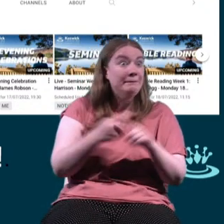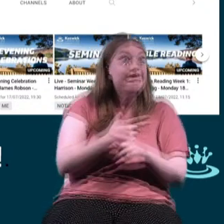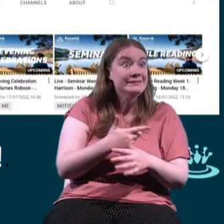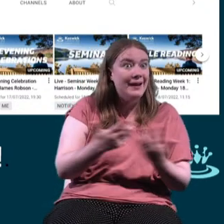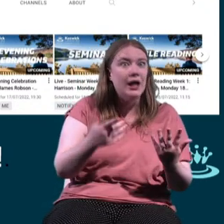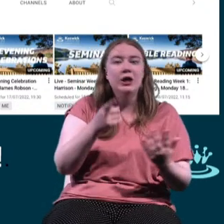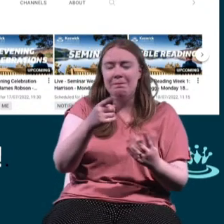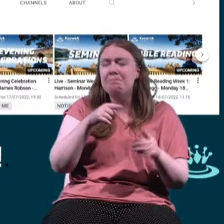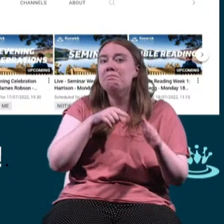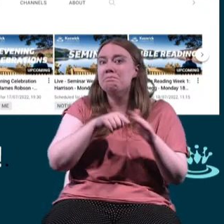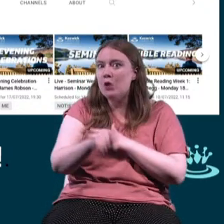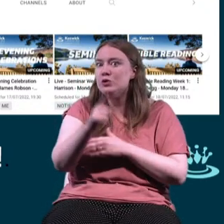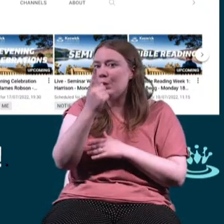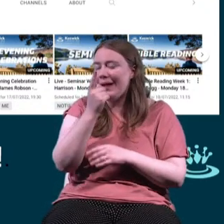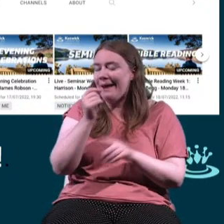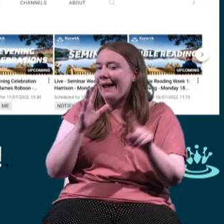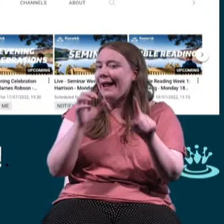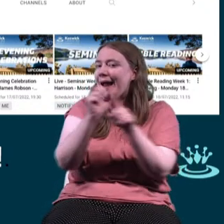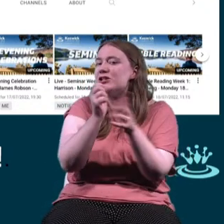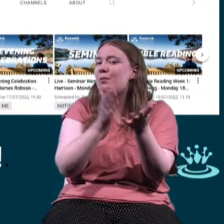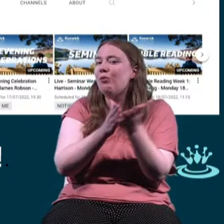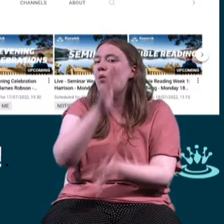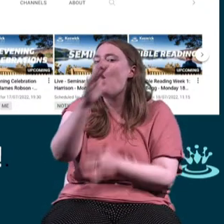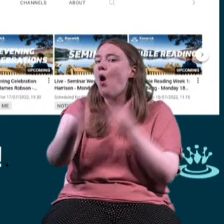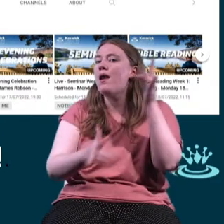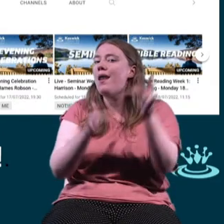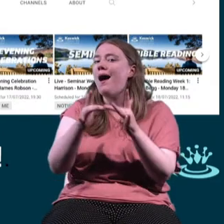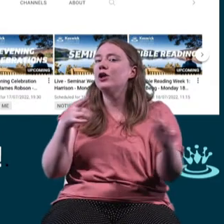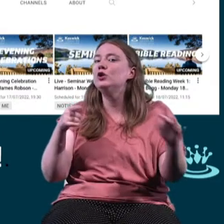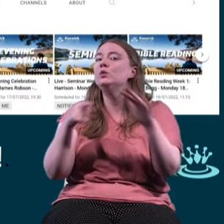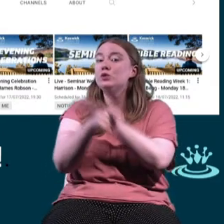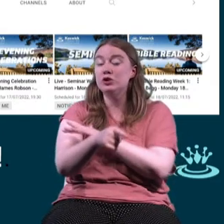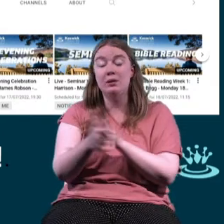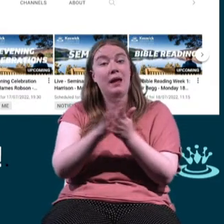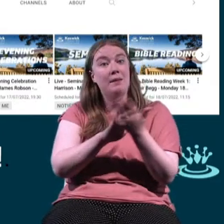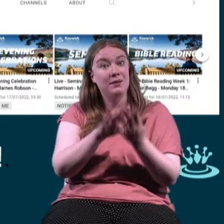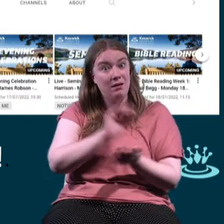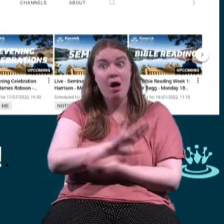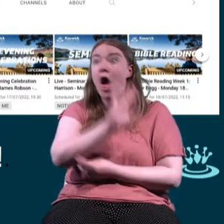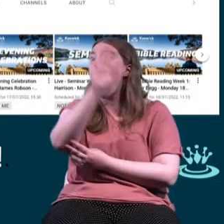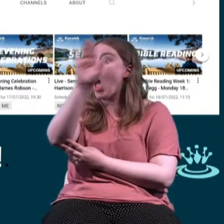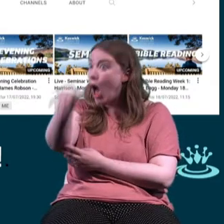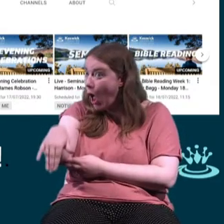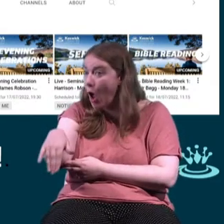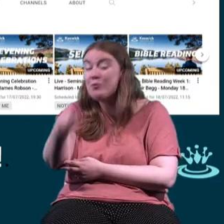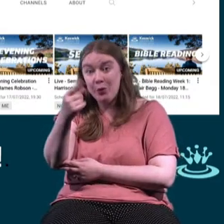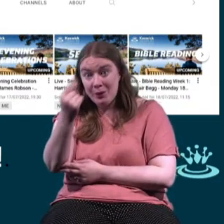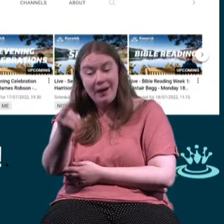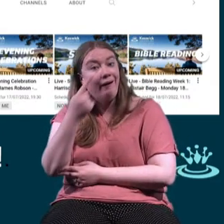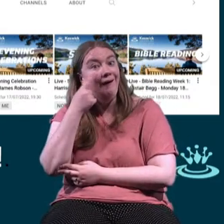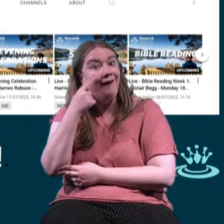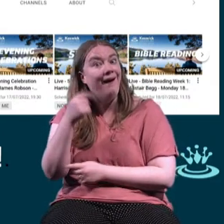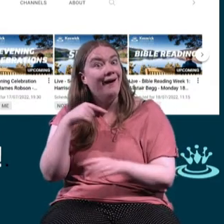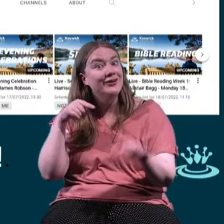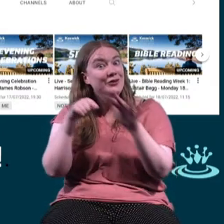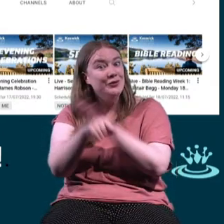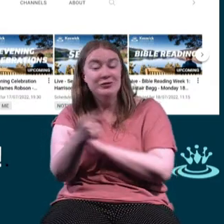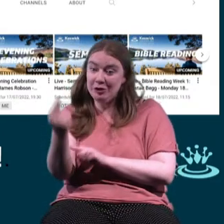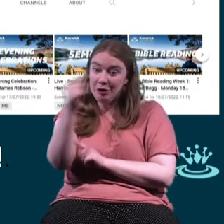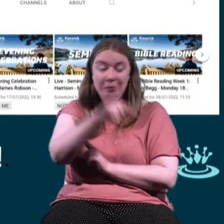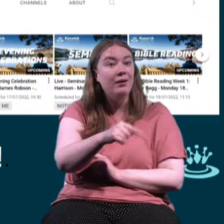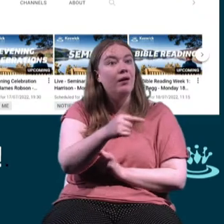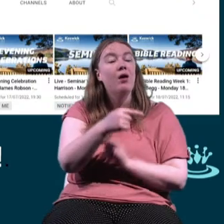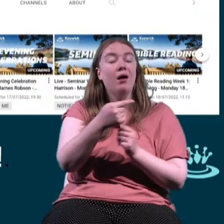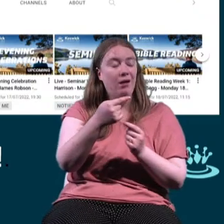through our YouTube channel as well. So after this week, when you go home, please do go back and have a look and maybe share